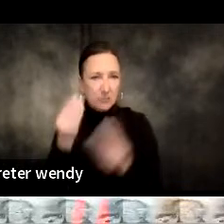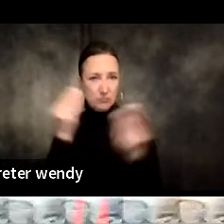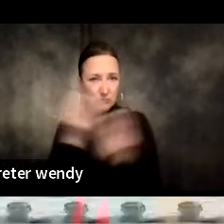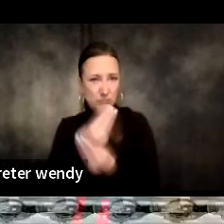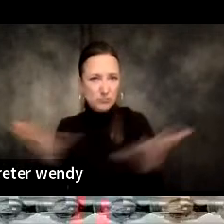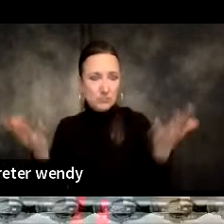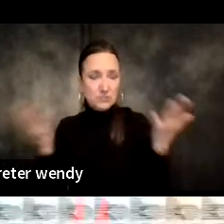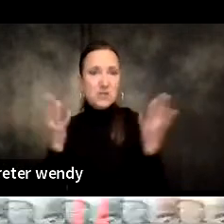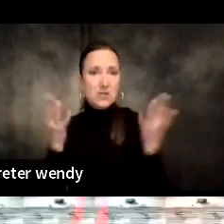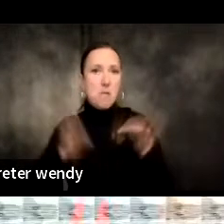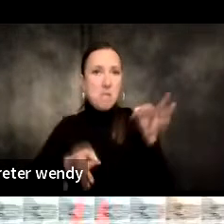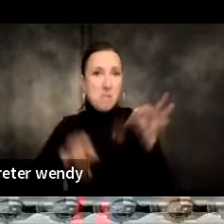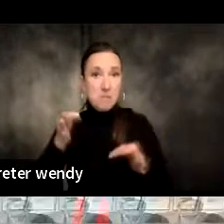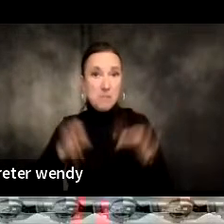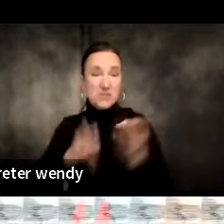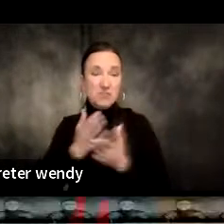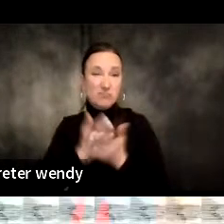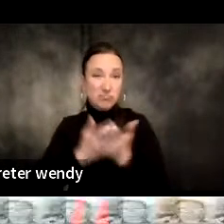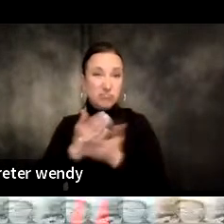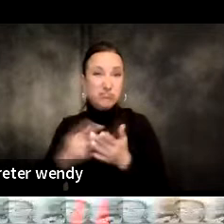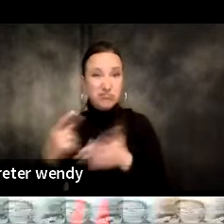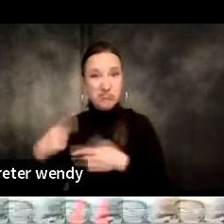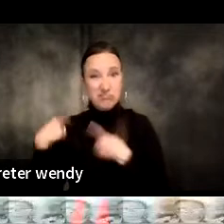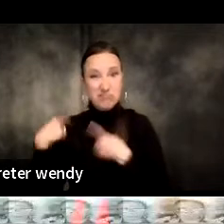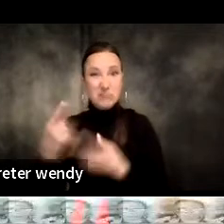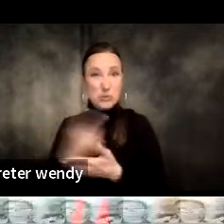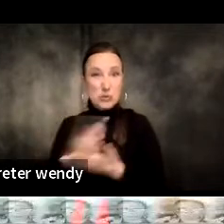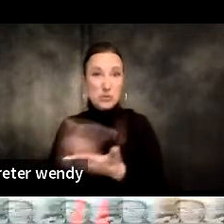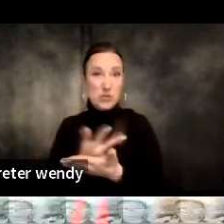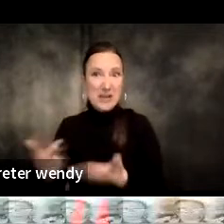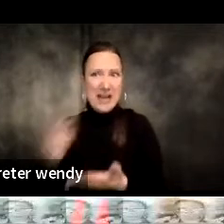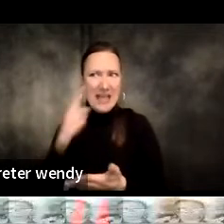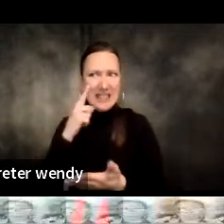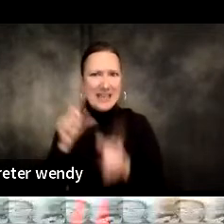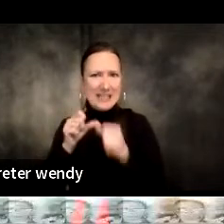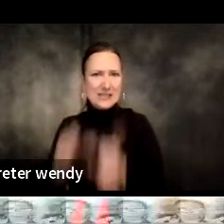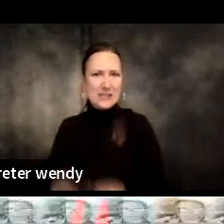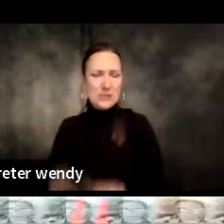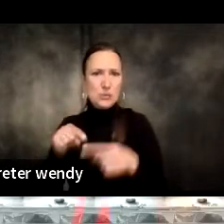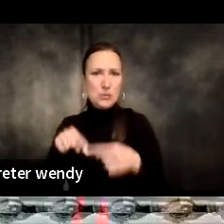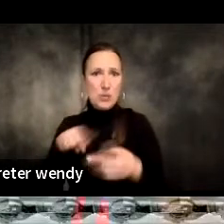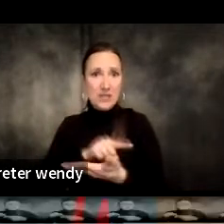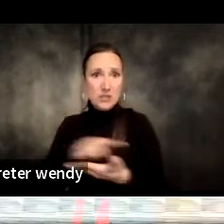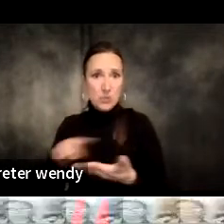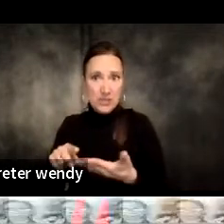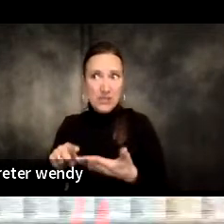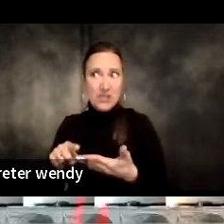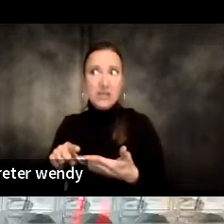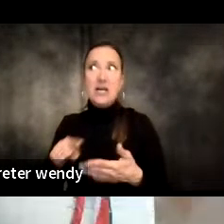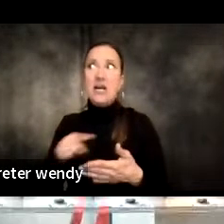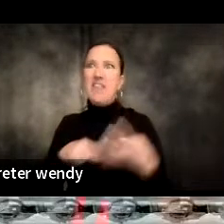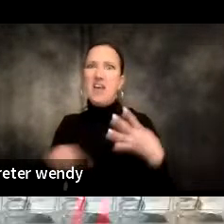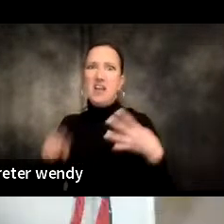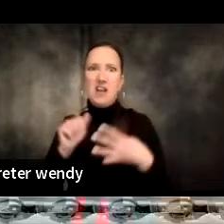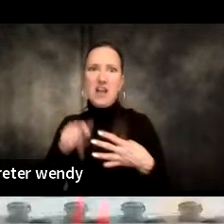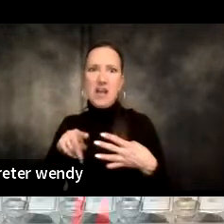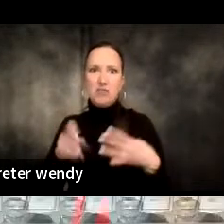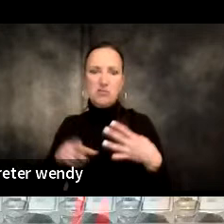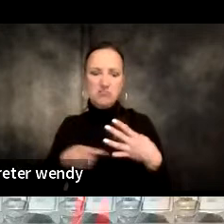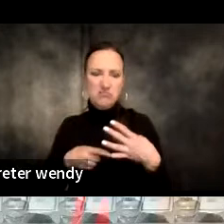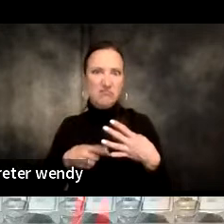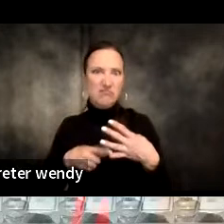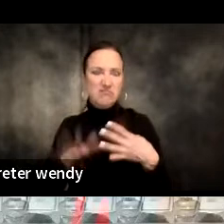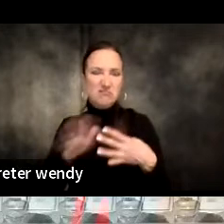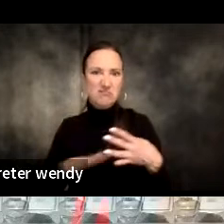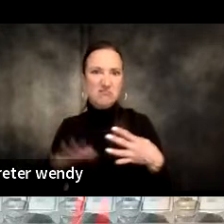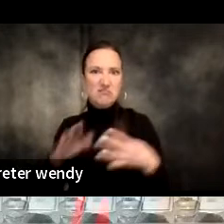of budget hearings for the past few weeks. I believe they continue into this week. And then towards the end of the month, the council will have